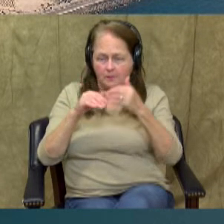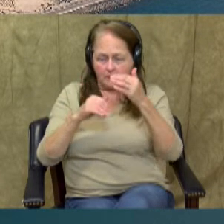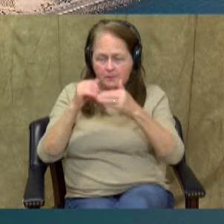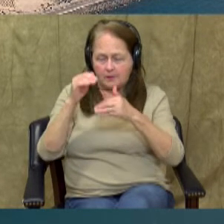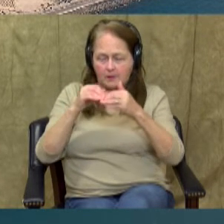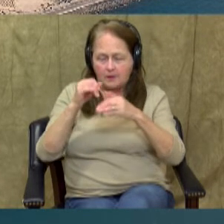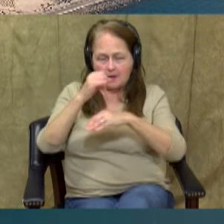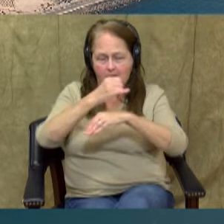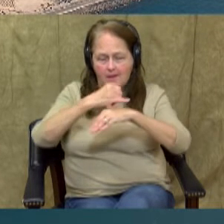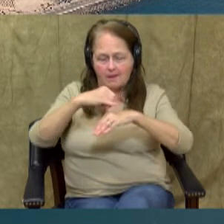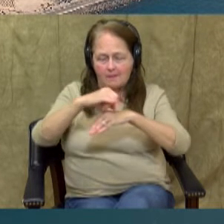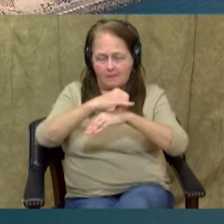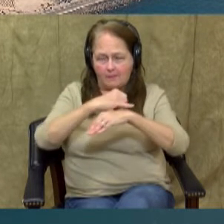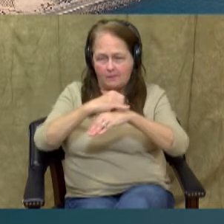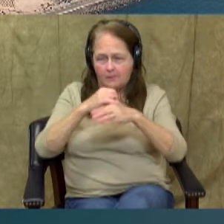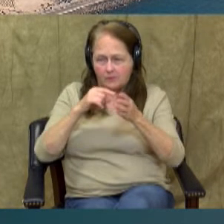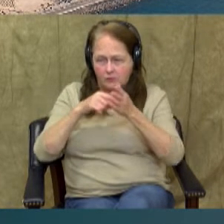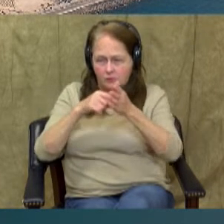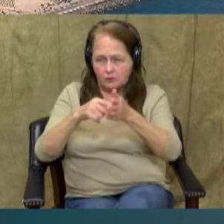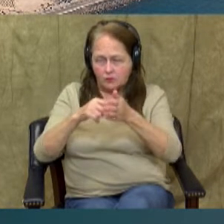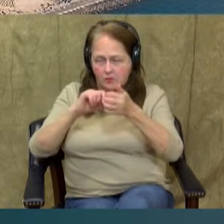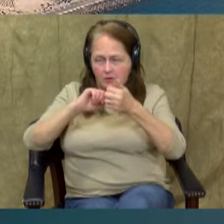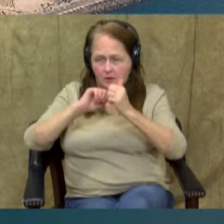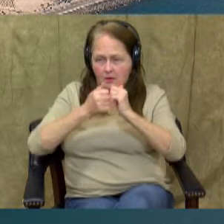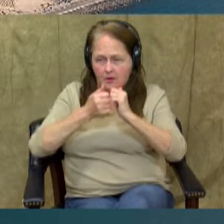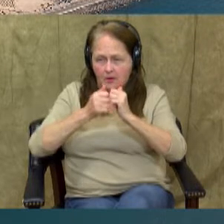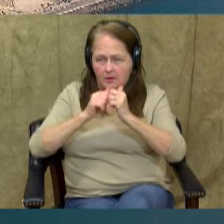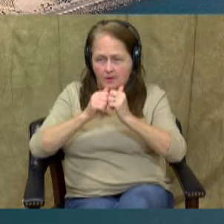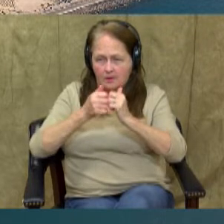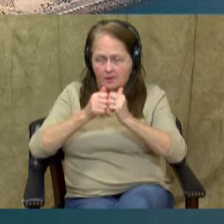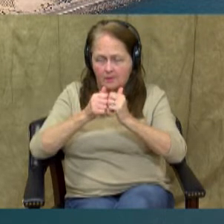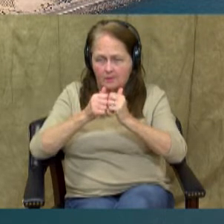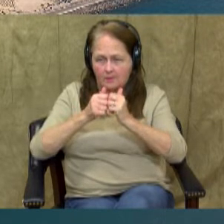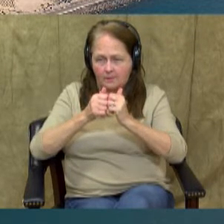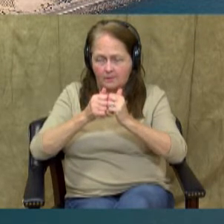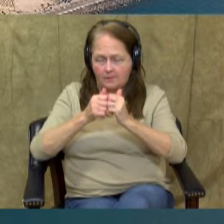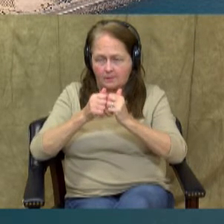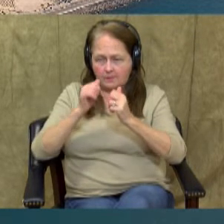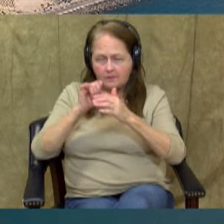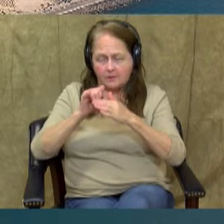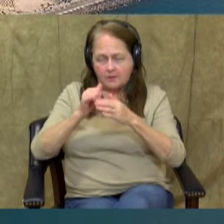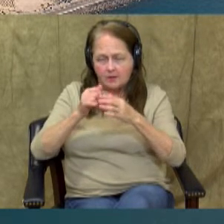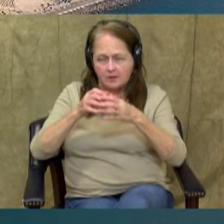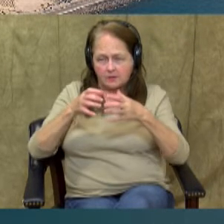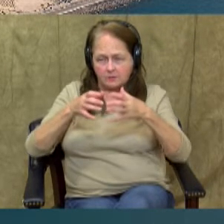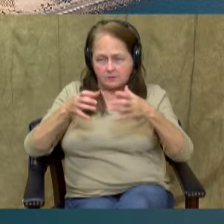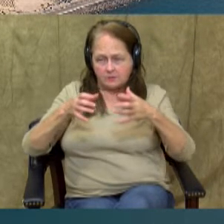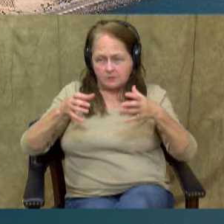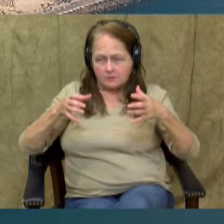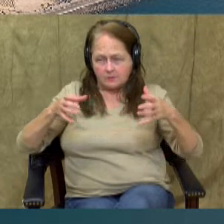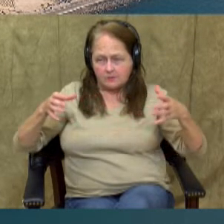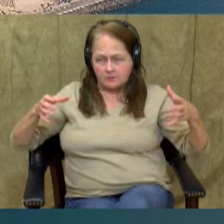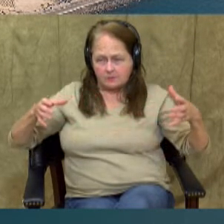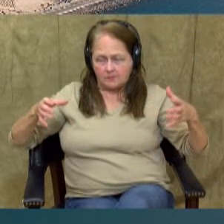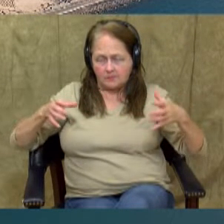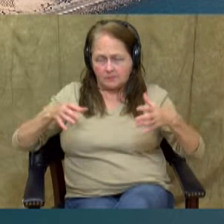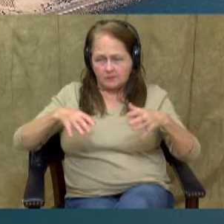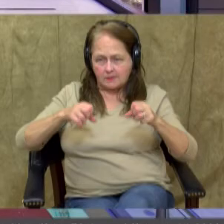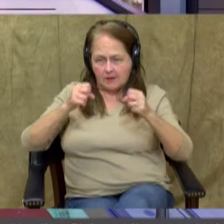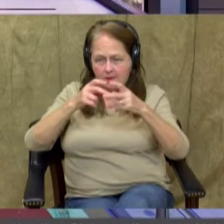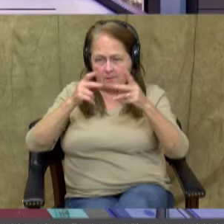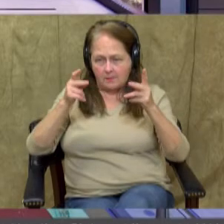in the Persian Gulf, which just shows how kind of rapid expansion of urbanization that is taking place